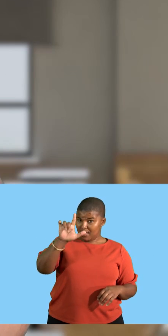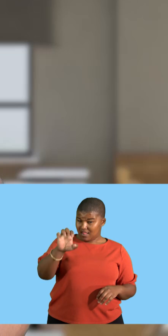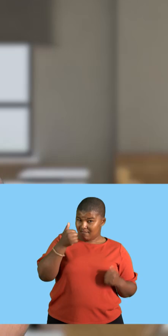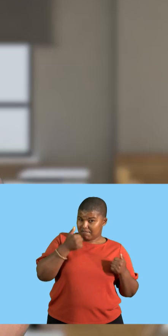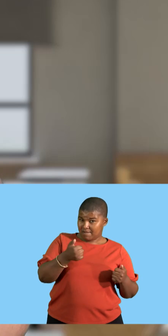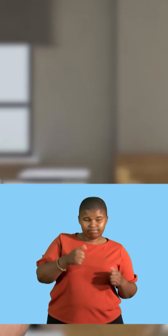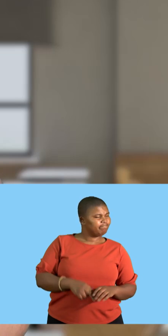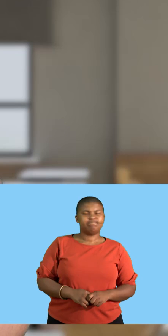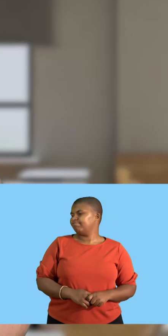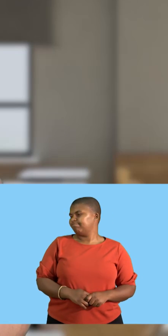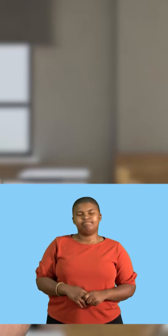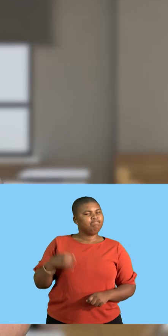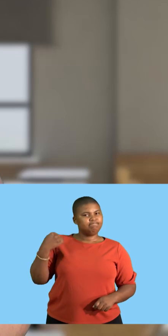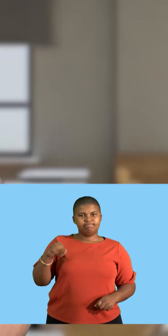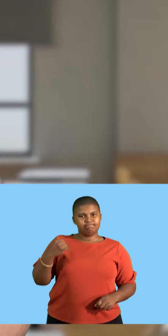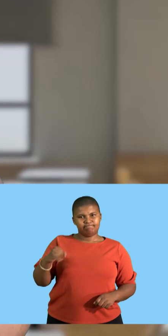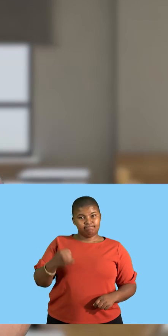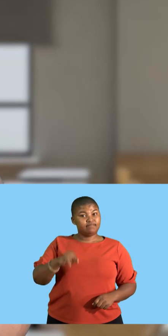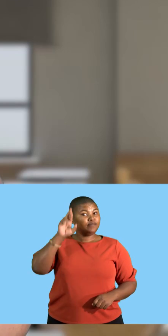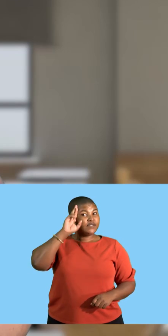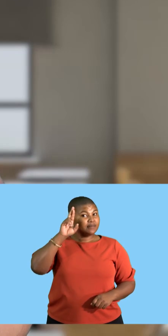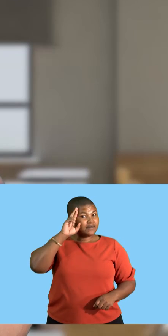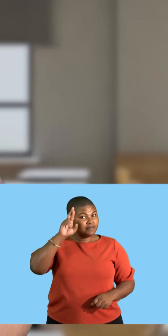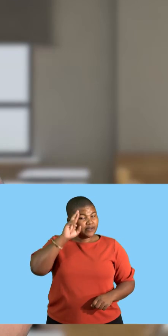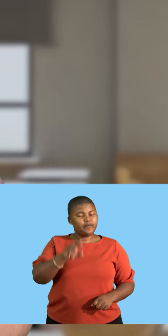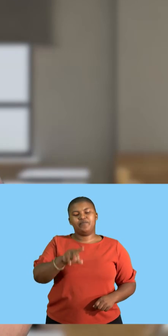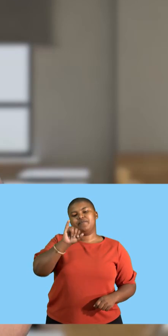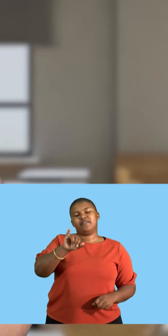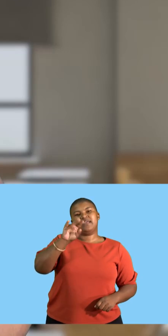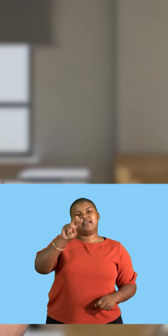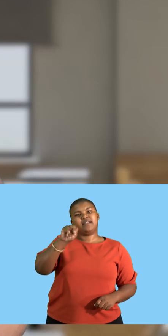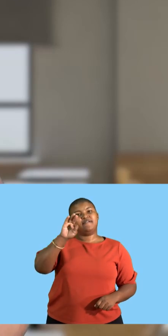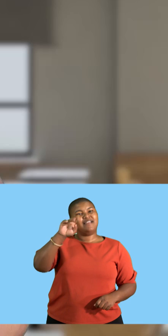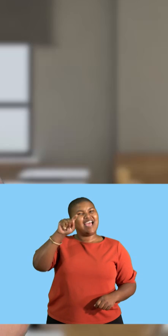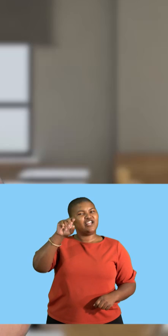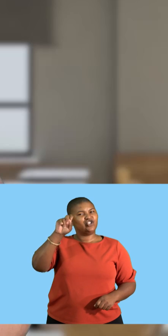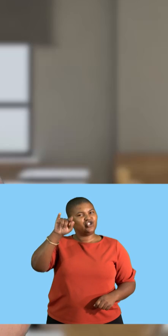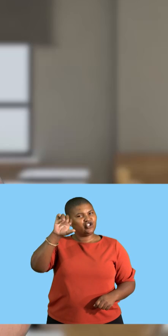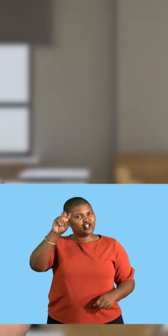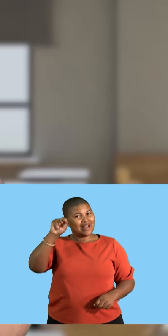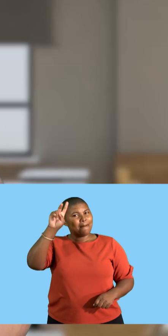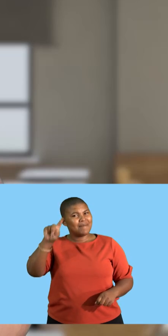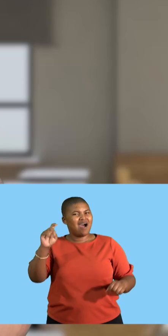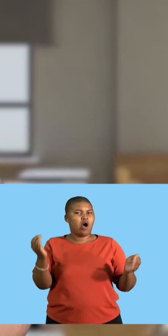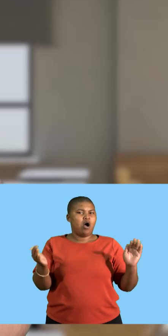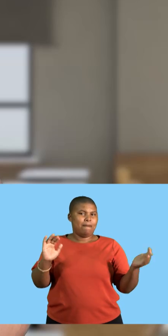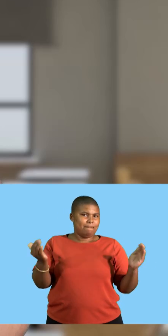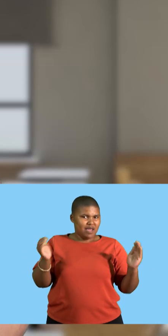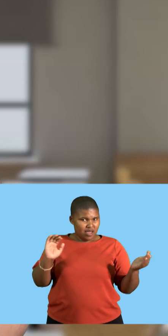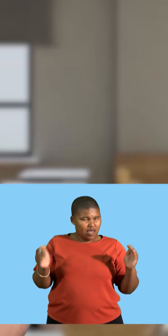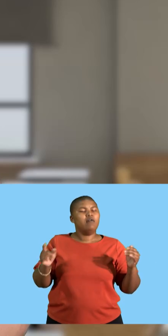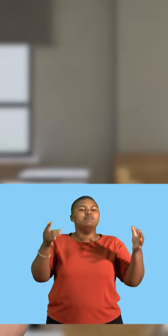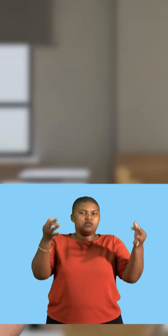Remember, inflation needs to be calculated on various goods and services before you can